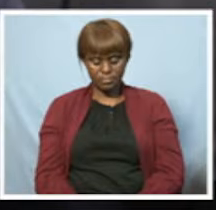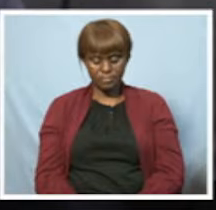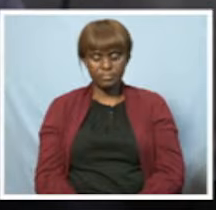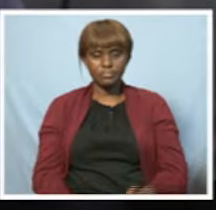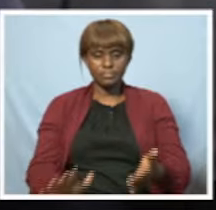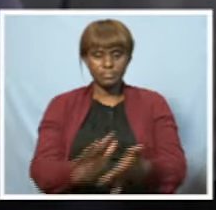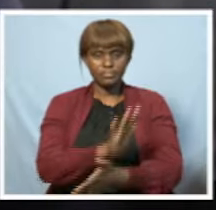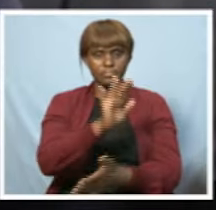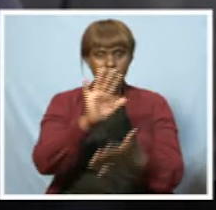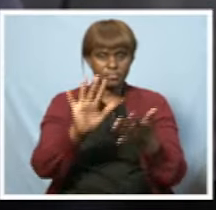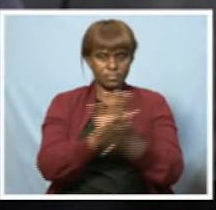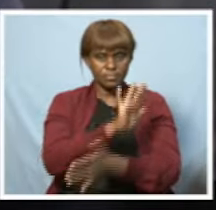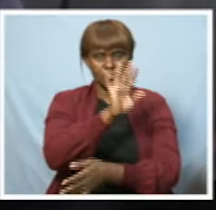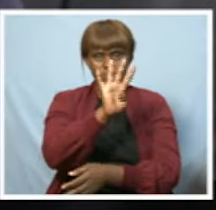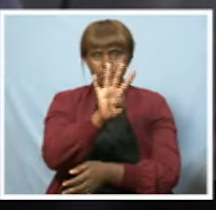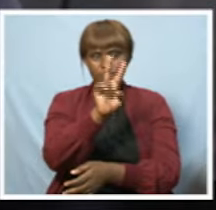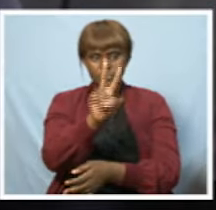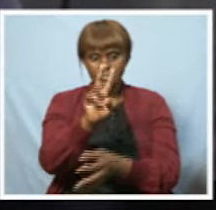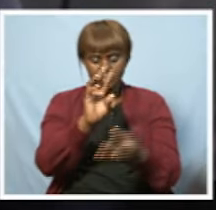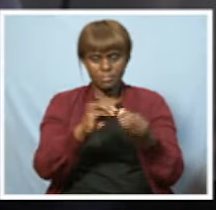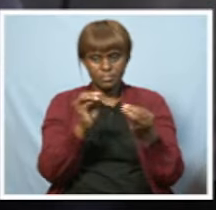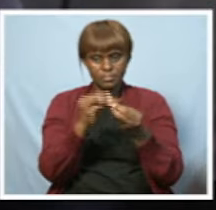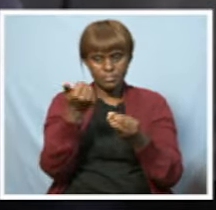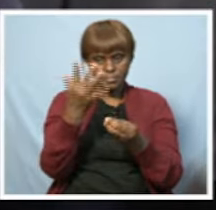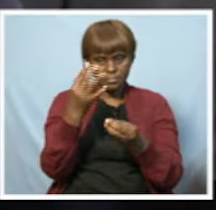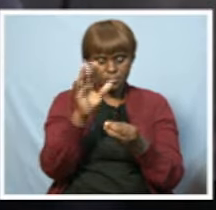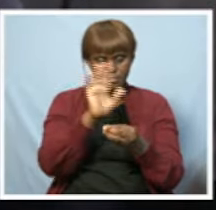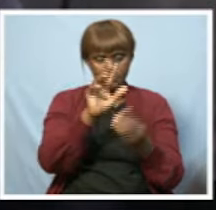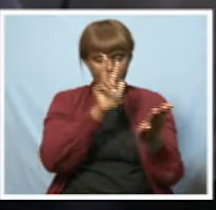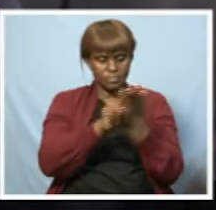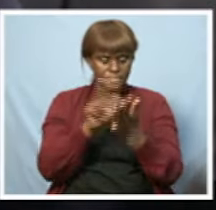On page 42 of the appendices, number 15 of the approved